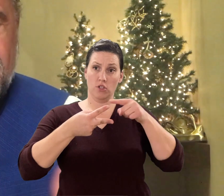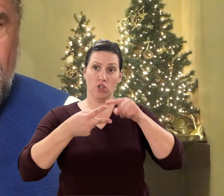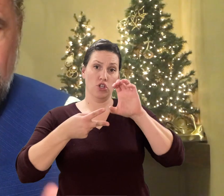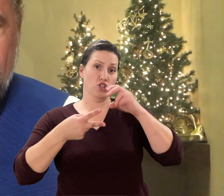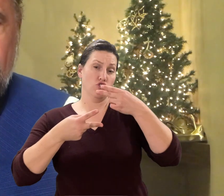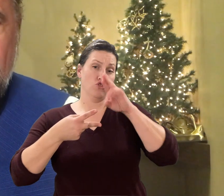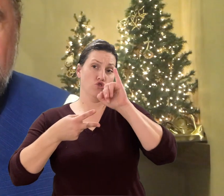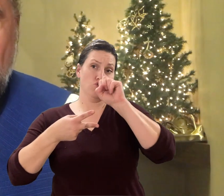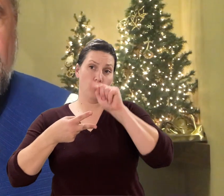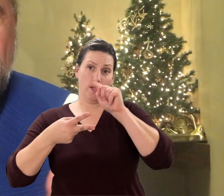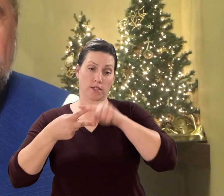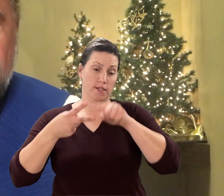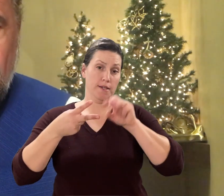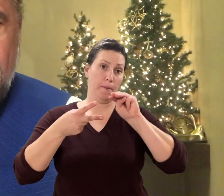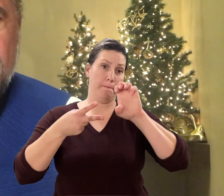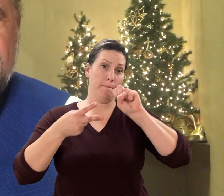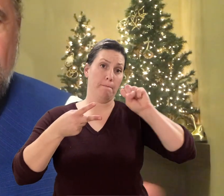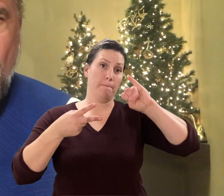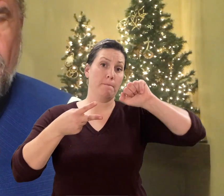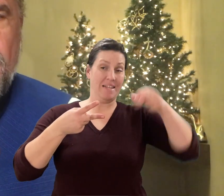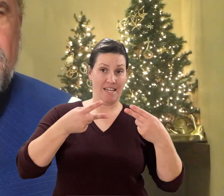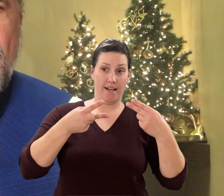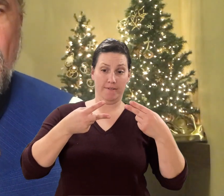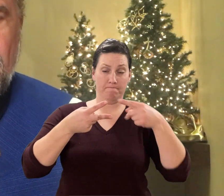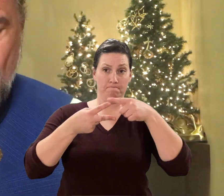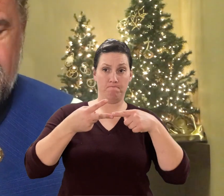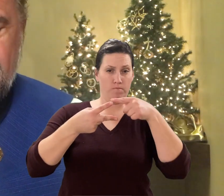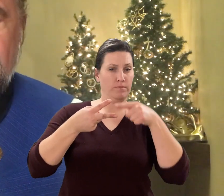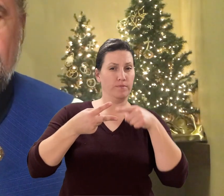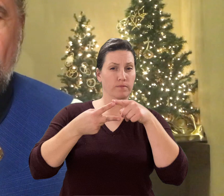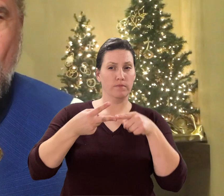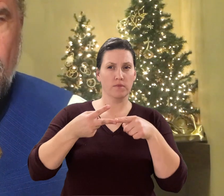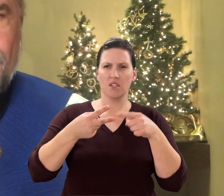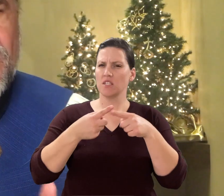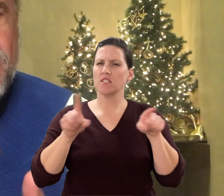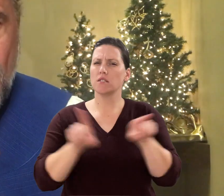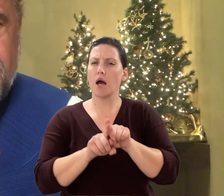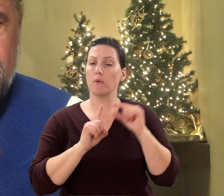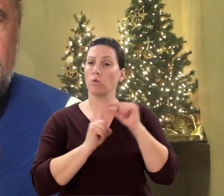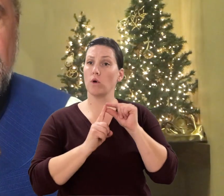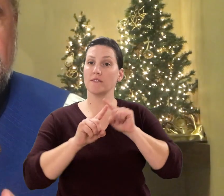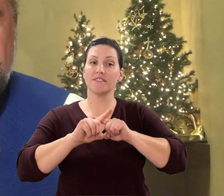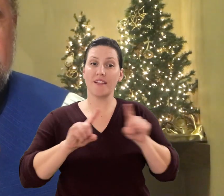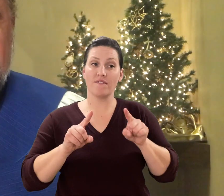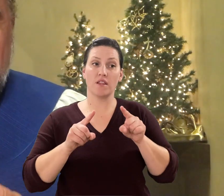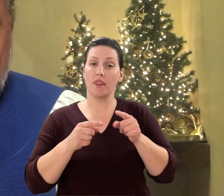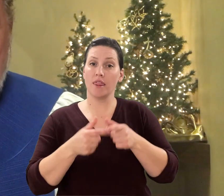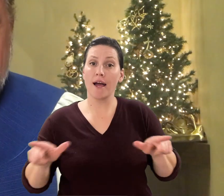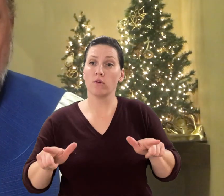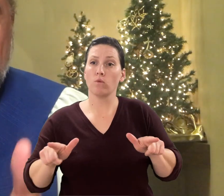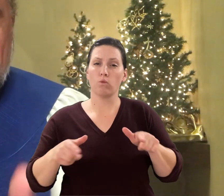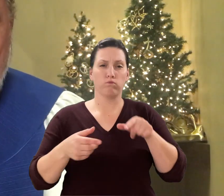and Messiah, even though they come from different languages, they both mean anointed or chosen. Jesus has